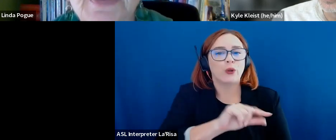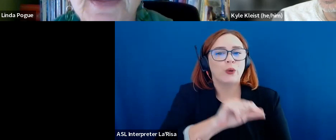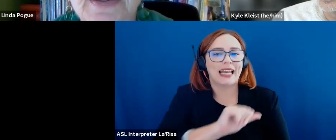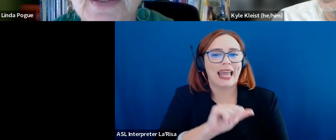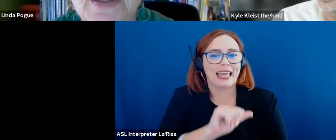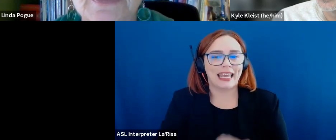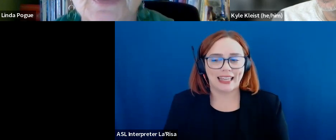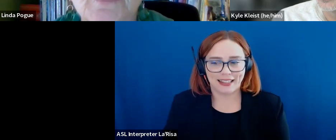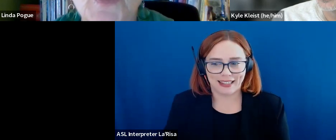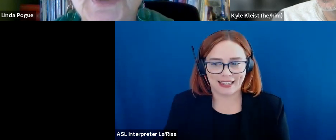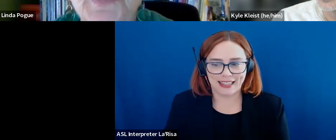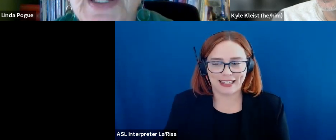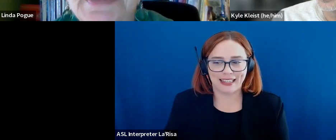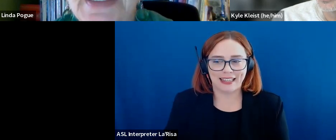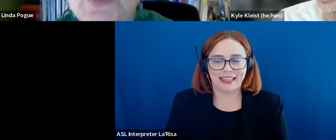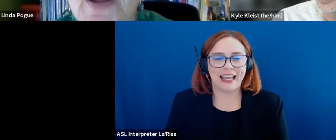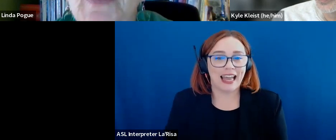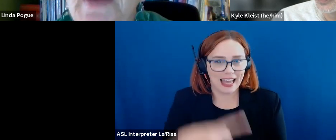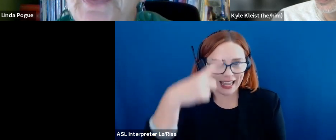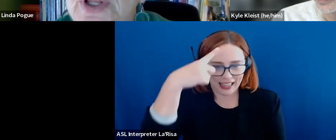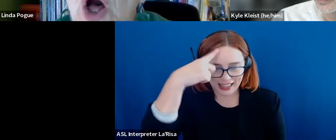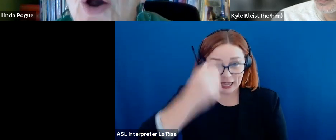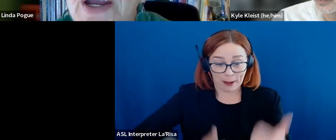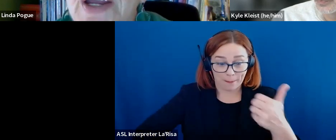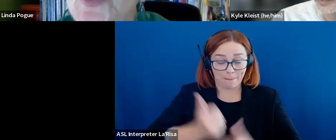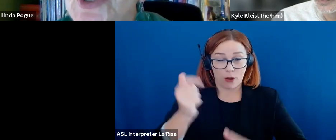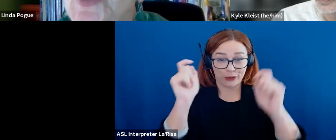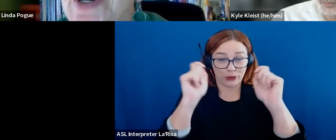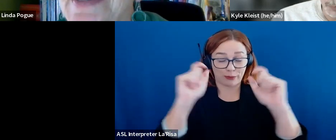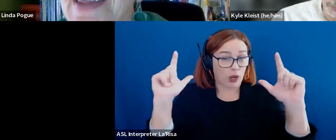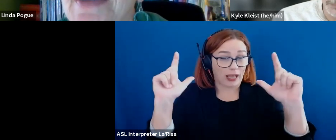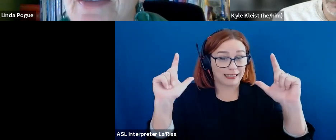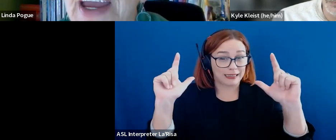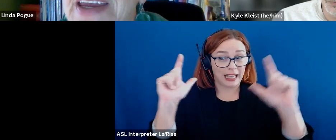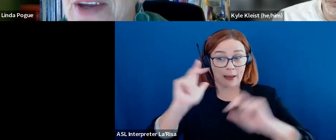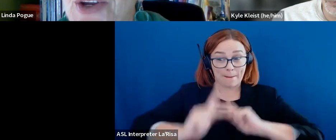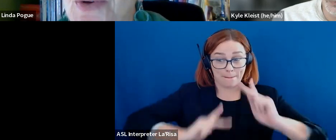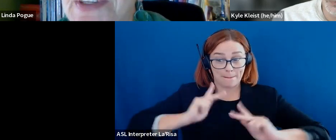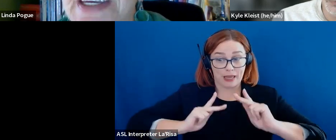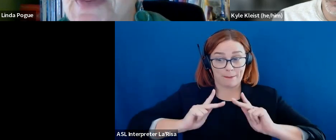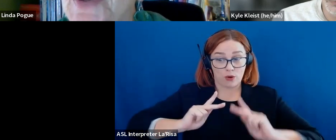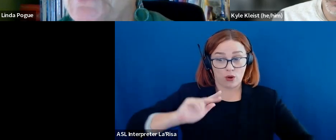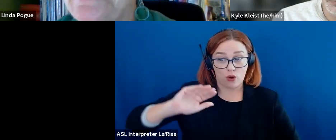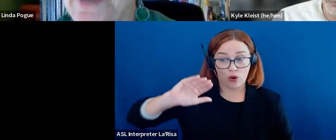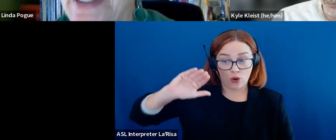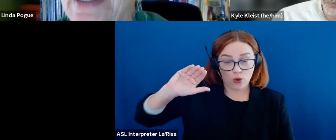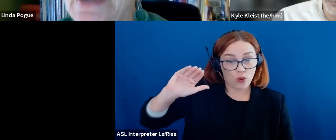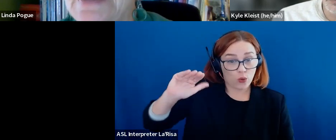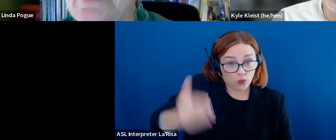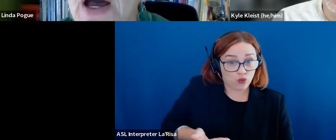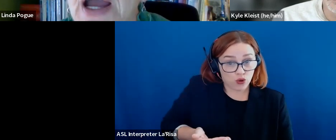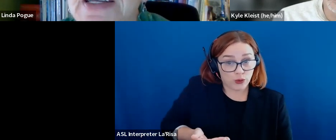That I think the most surprising is when people are introduced to it, they use it